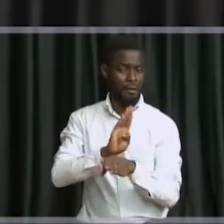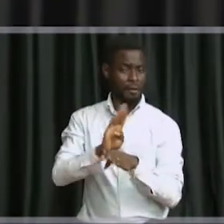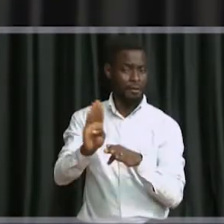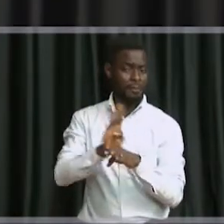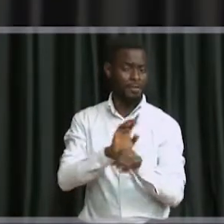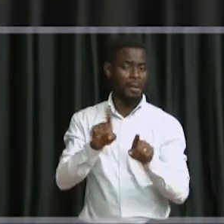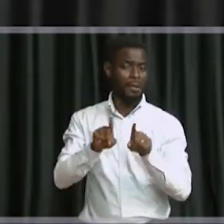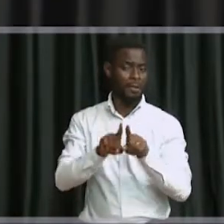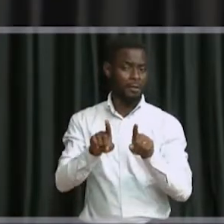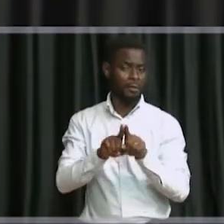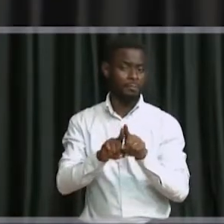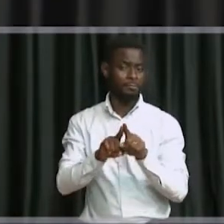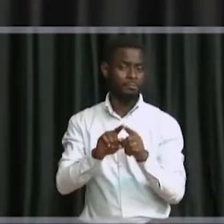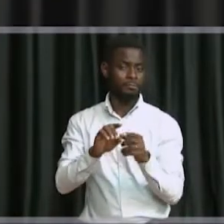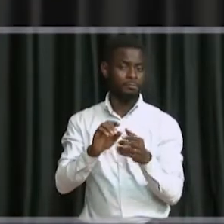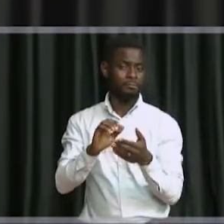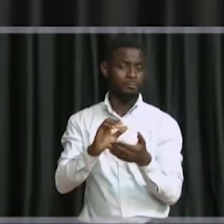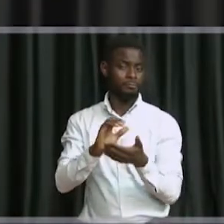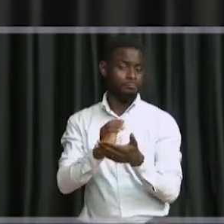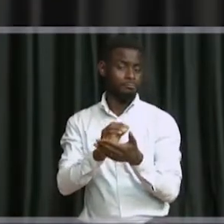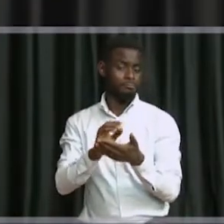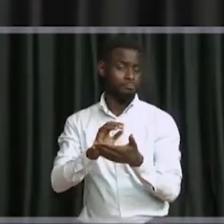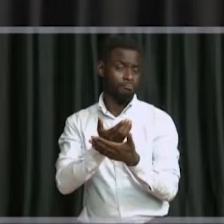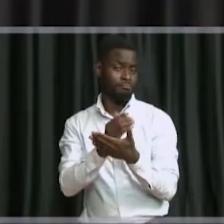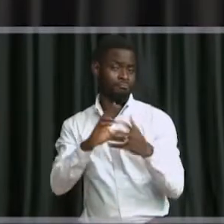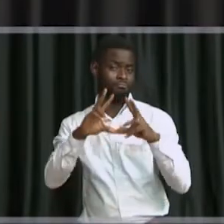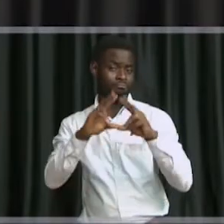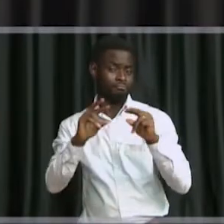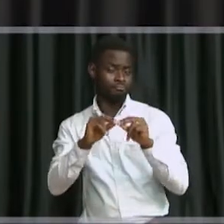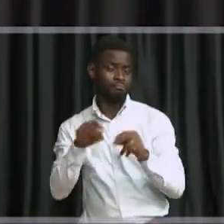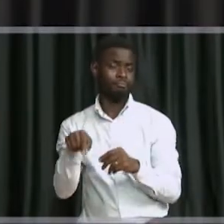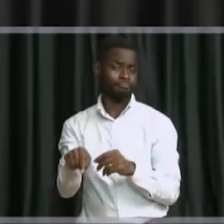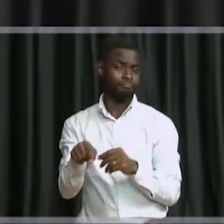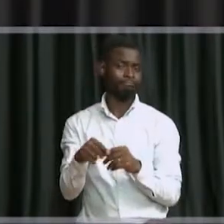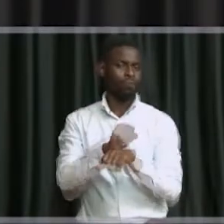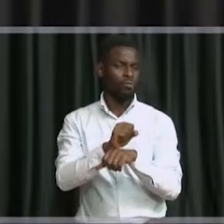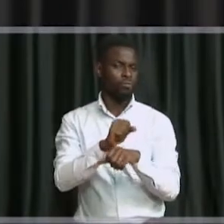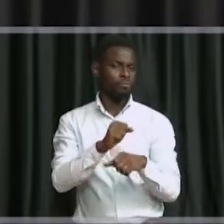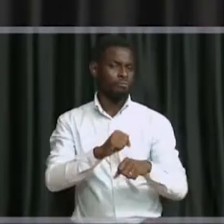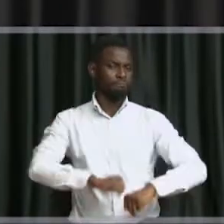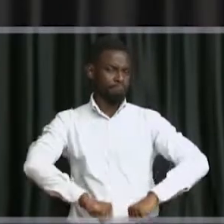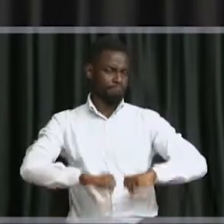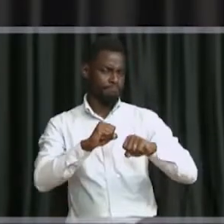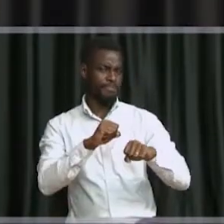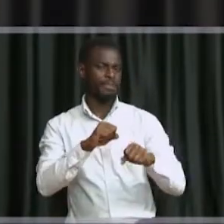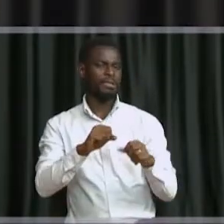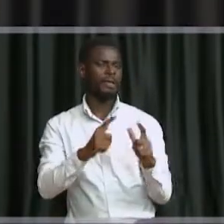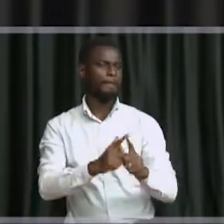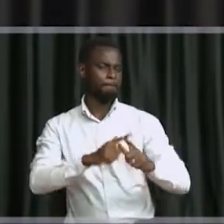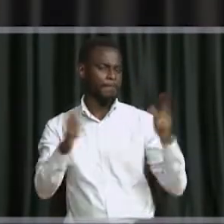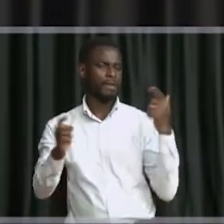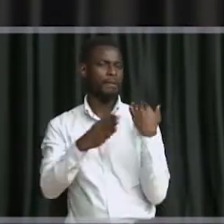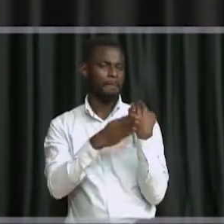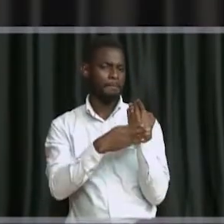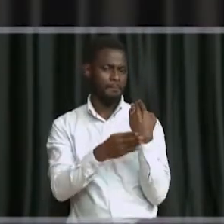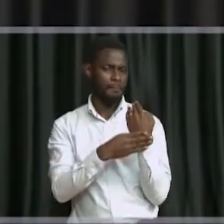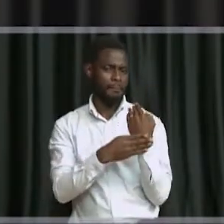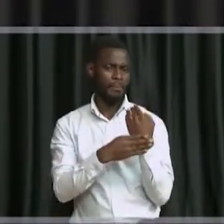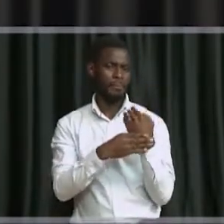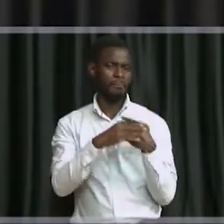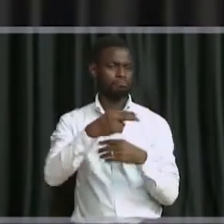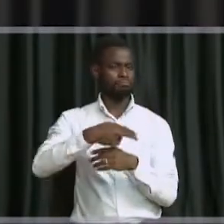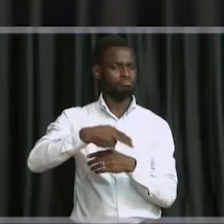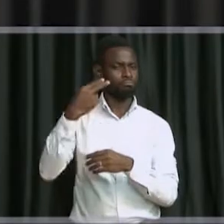obia or two pistols now oh yeah global multinational bank not all executive